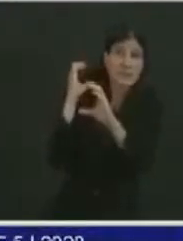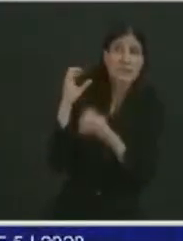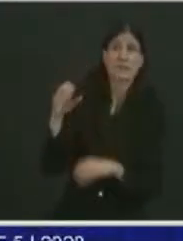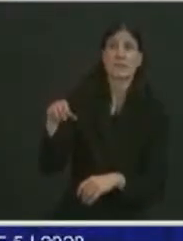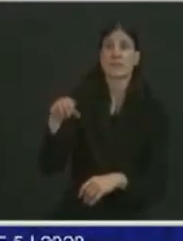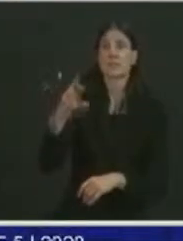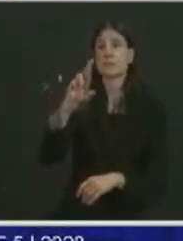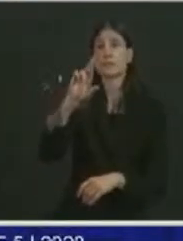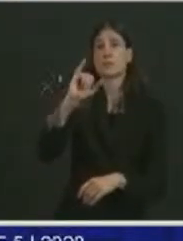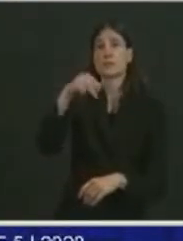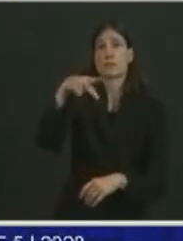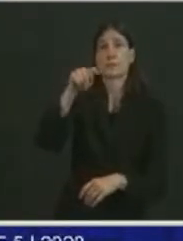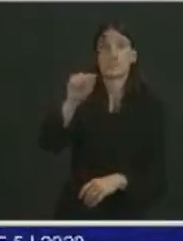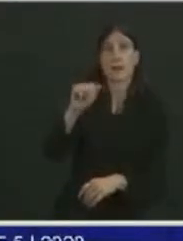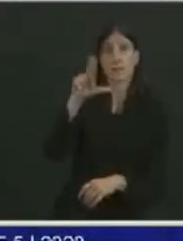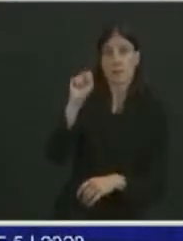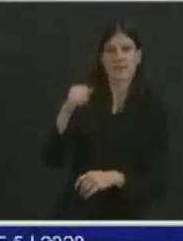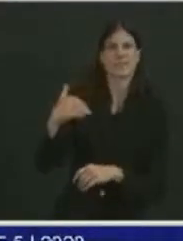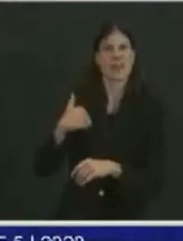carpooling,